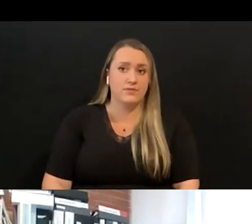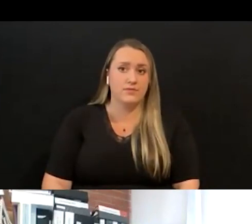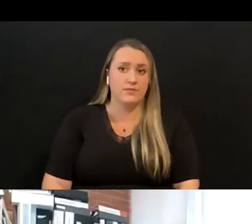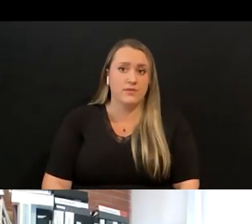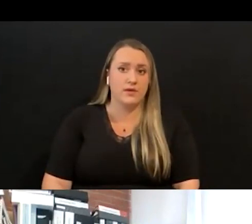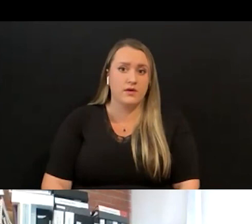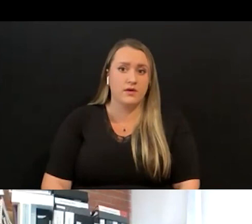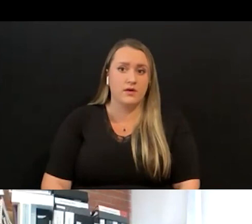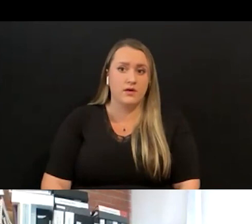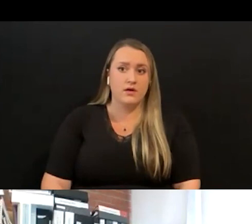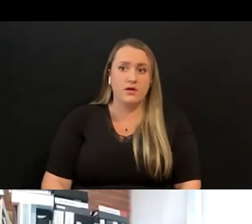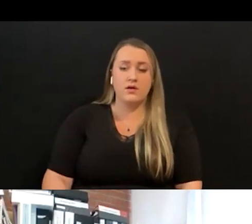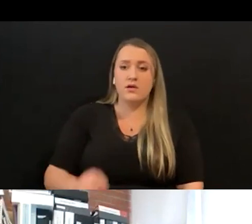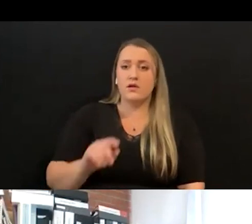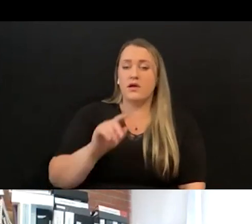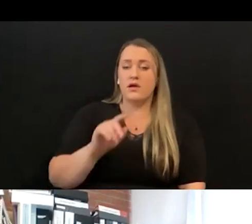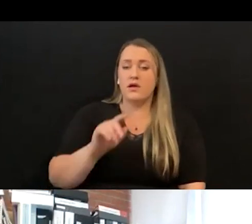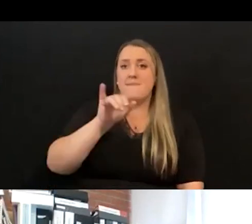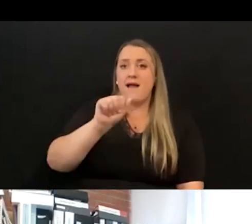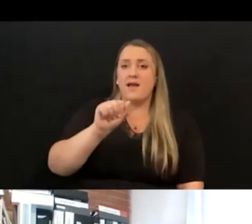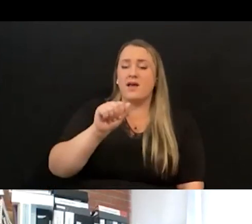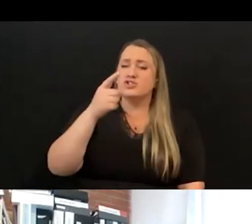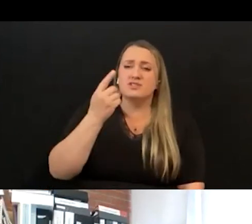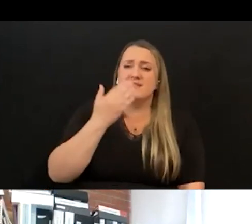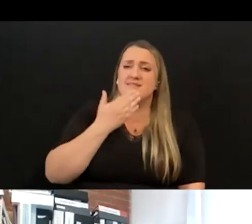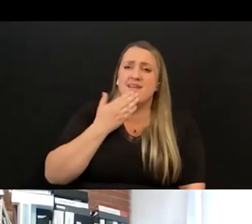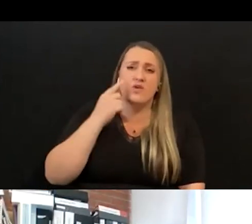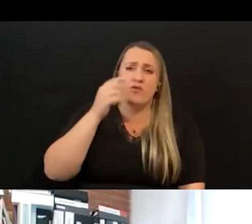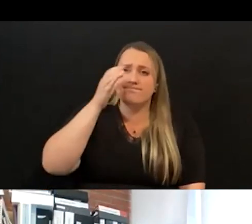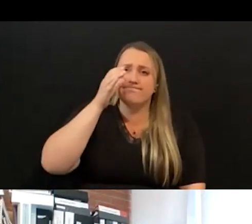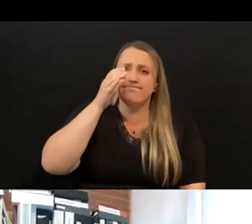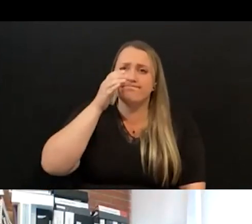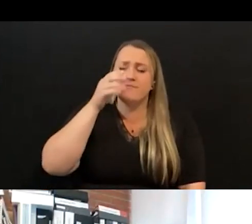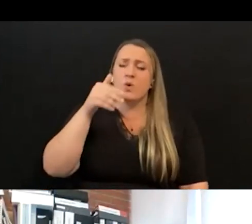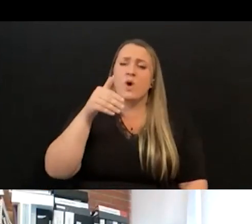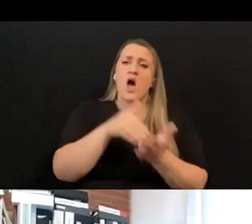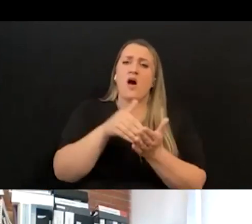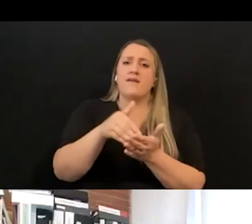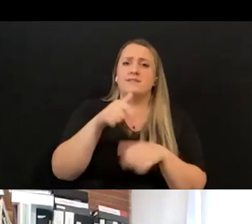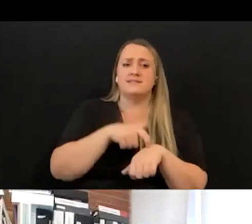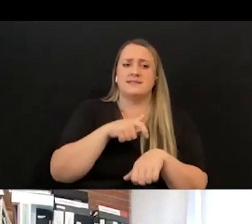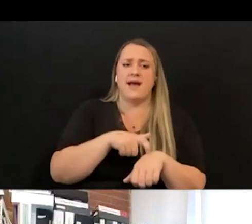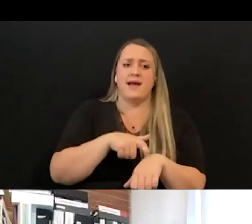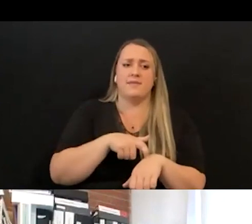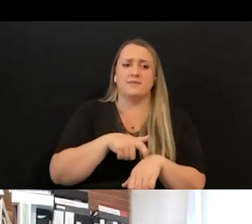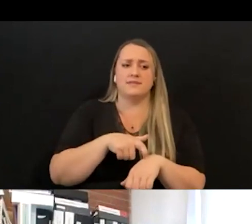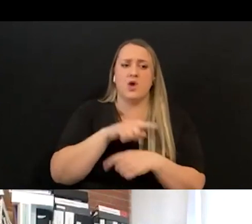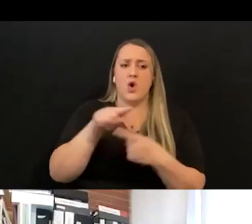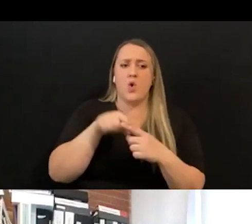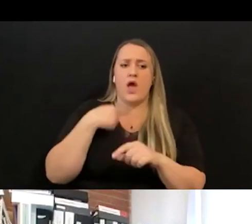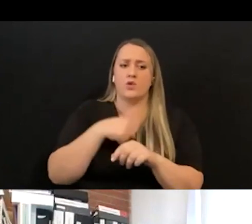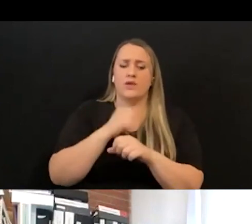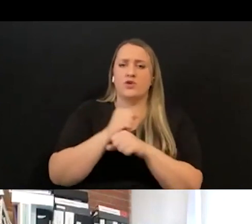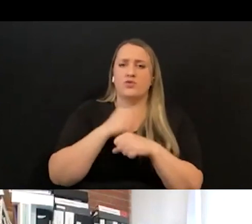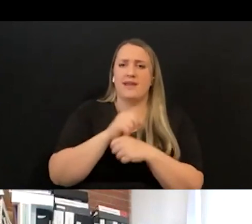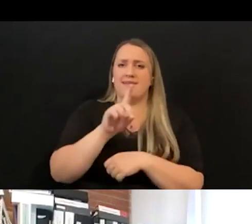Just thank you for hearing us. I feel like a lot of times when we do create